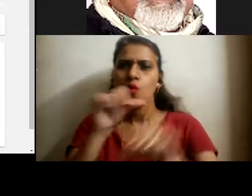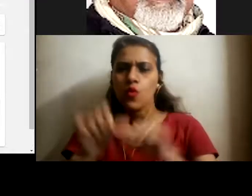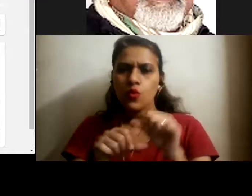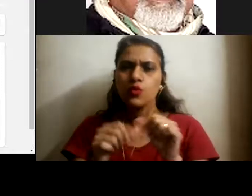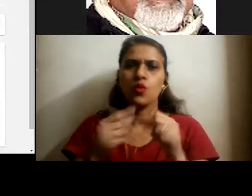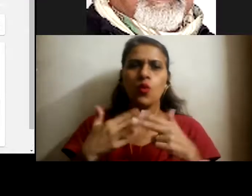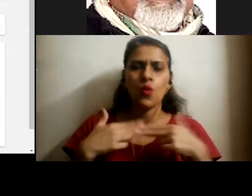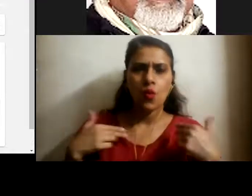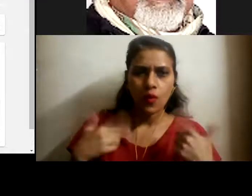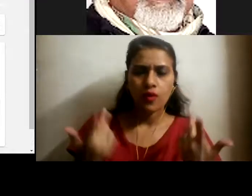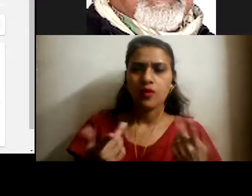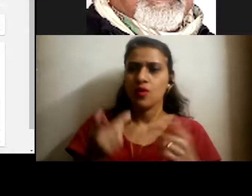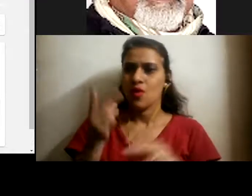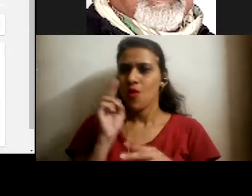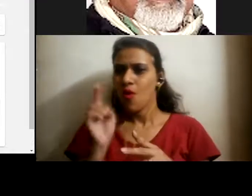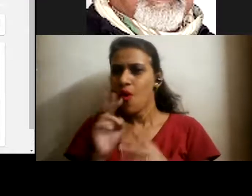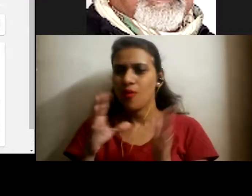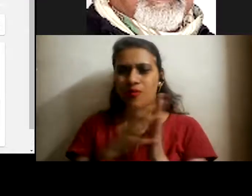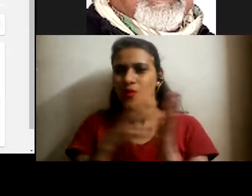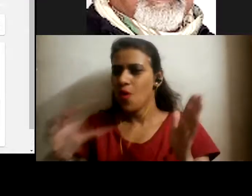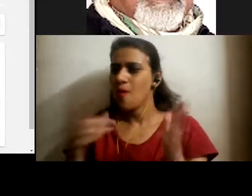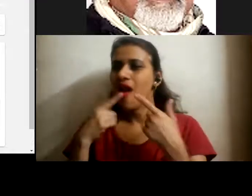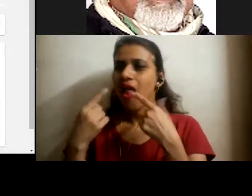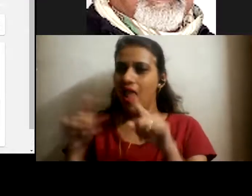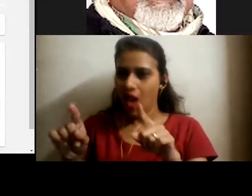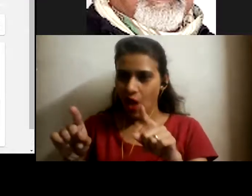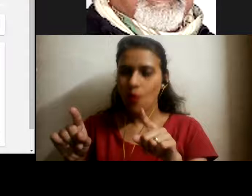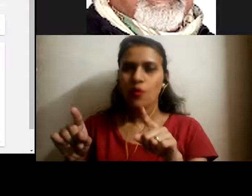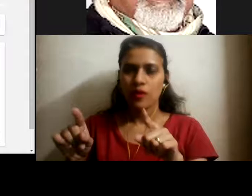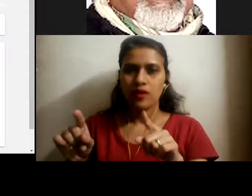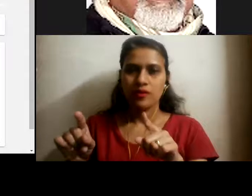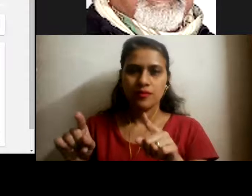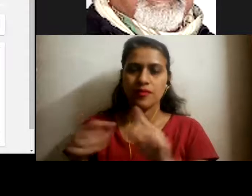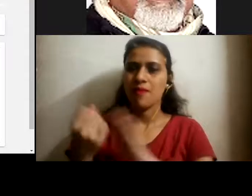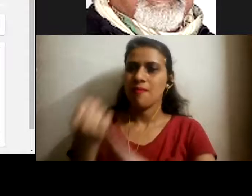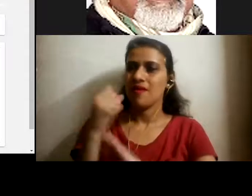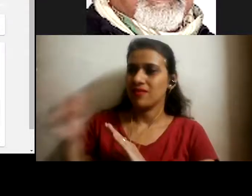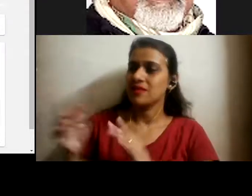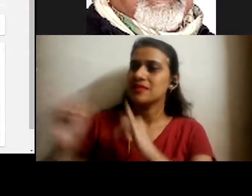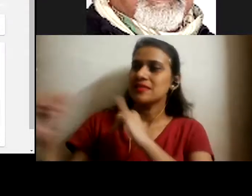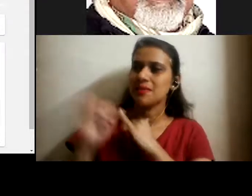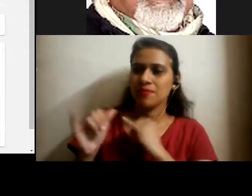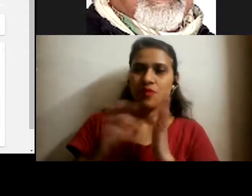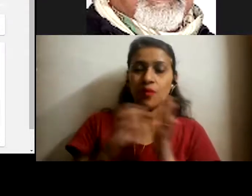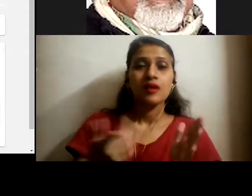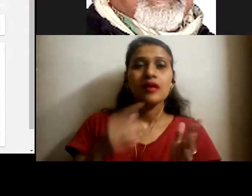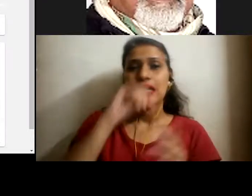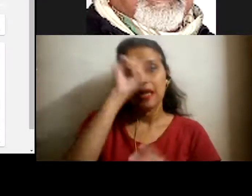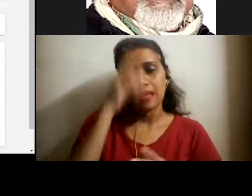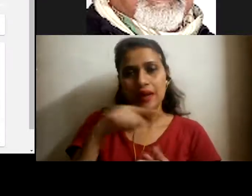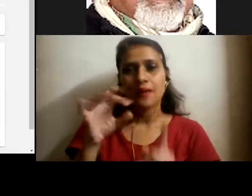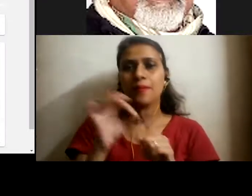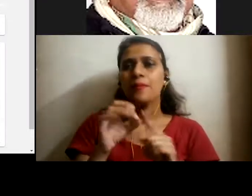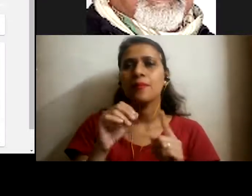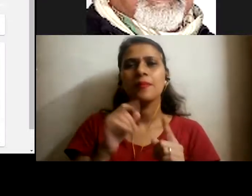Copyright Act, or Geographical Indications Act, or Indian Penal Code. So like that. Let's look